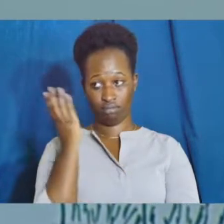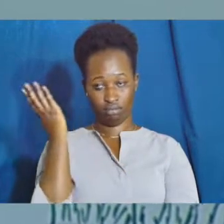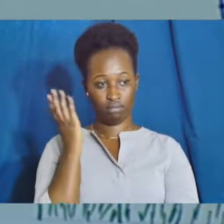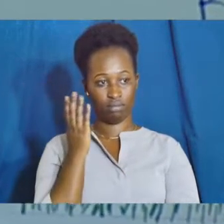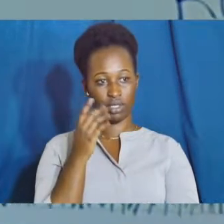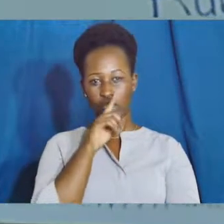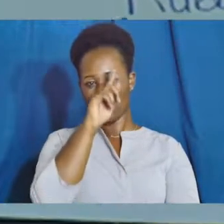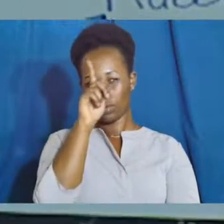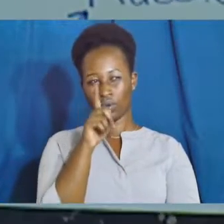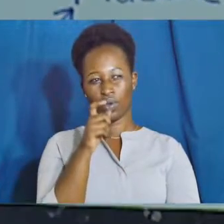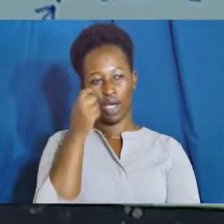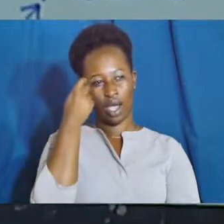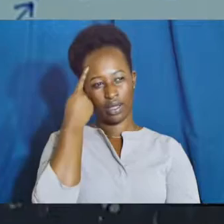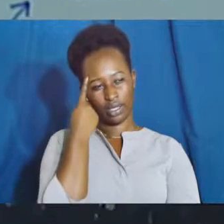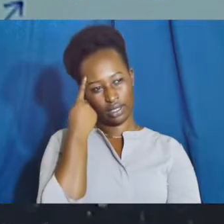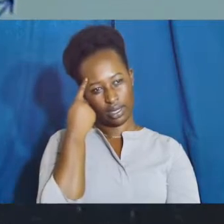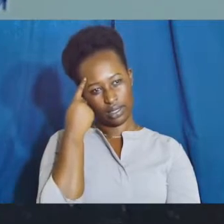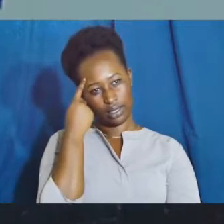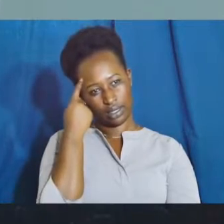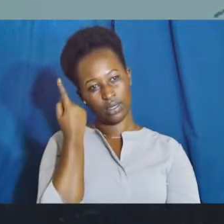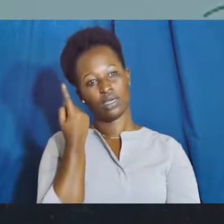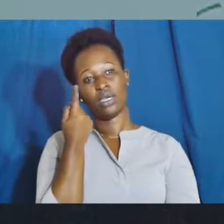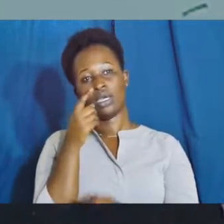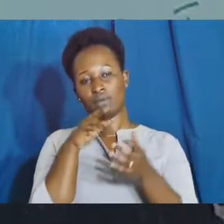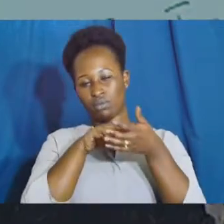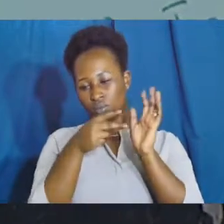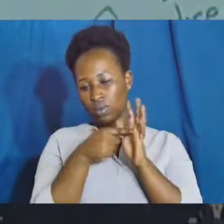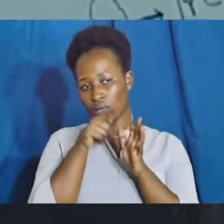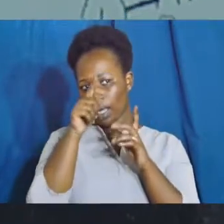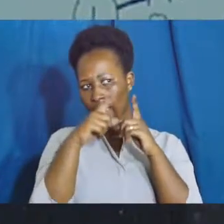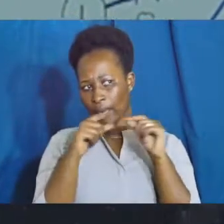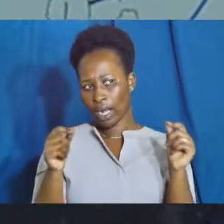you understand the meaning of those terms?